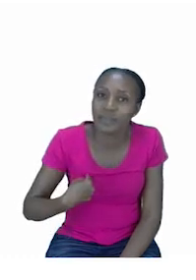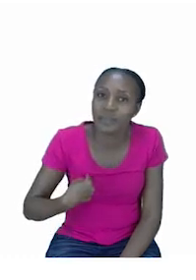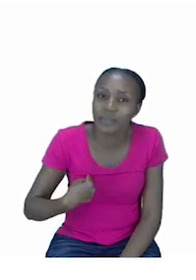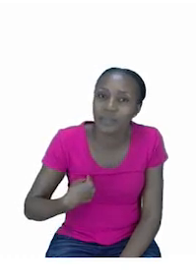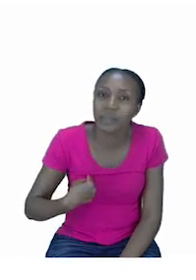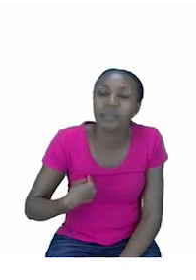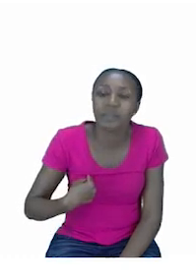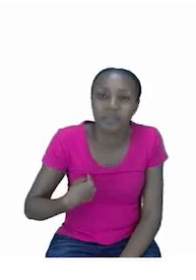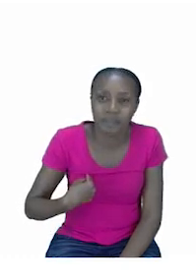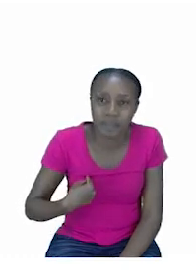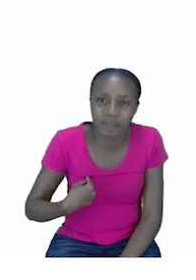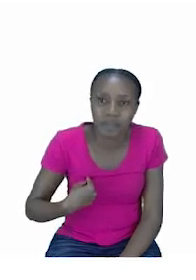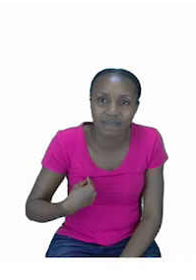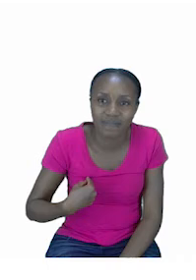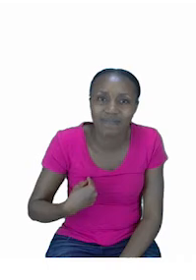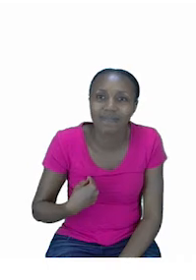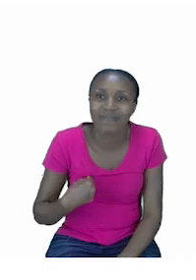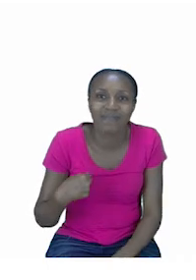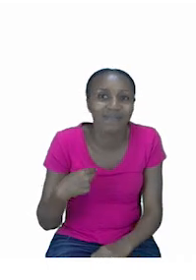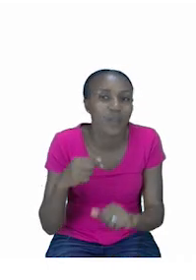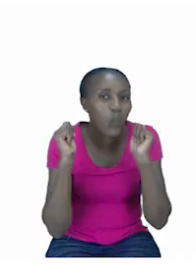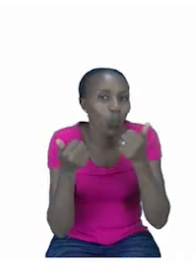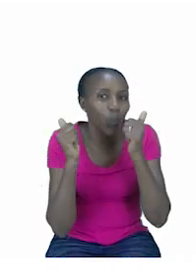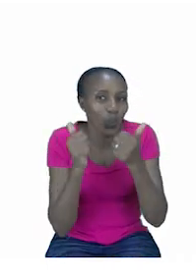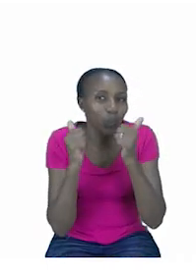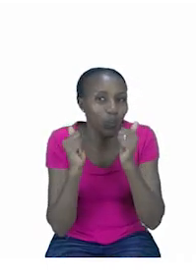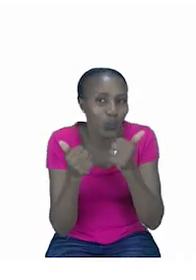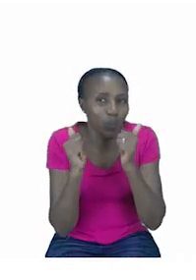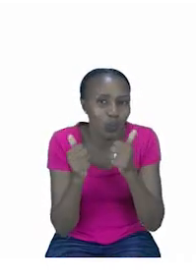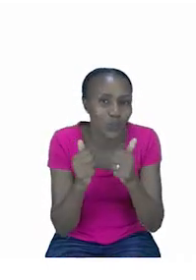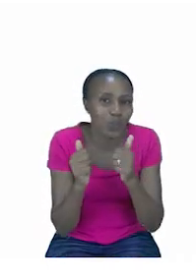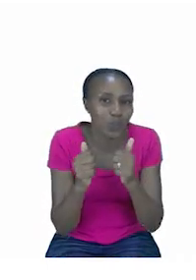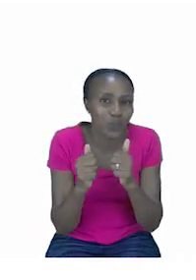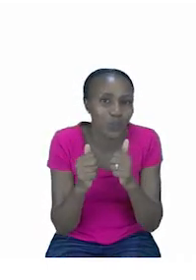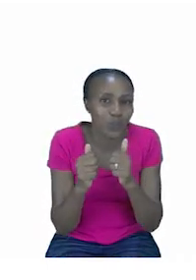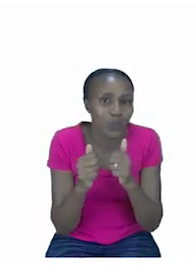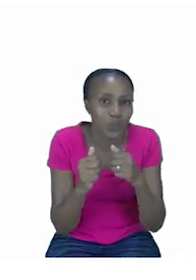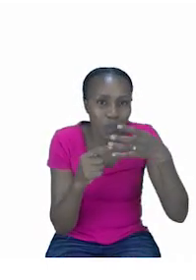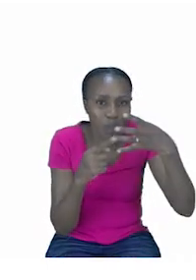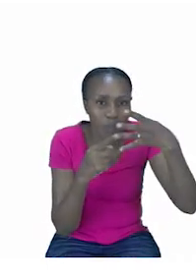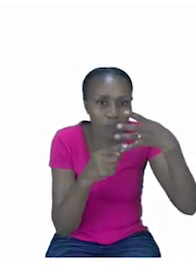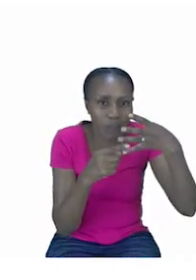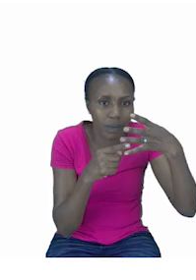He. Good job. Let's do the next one.